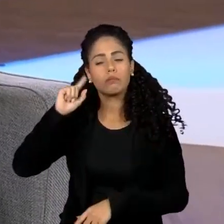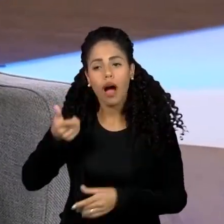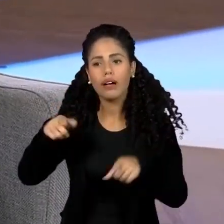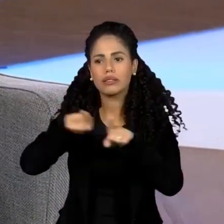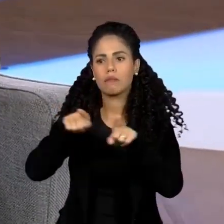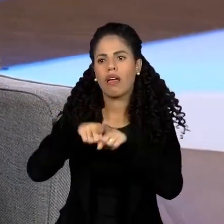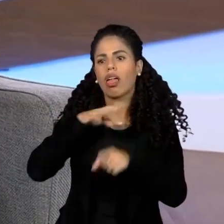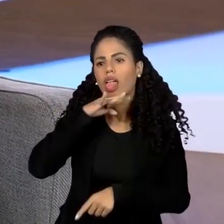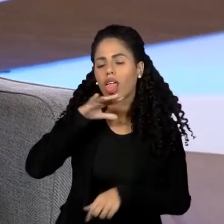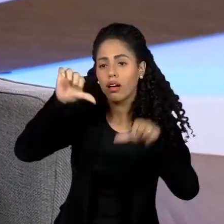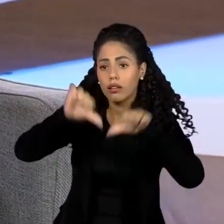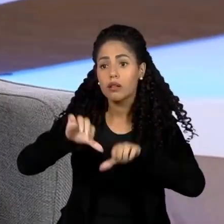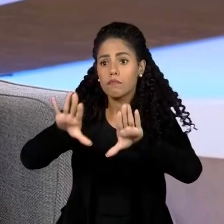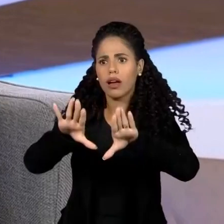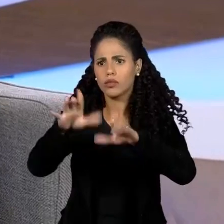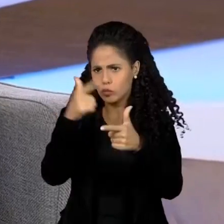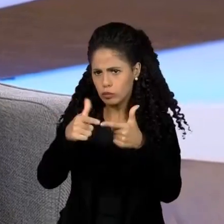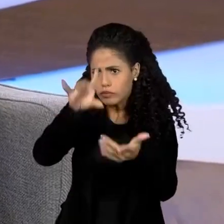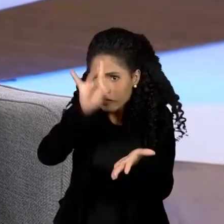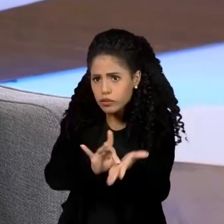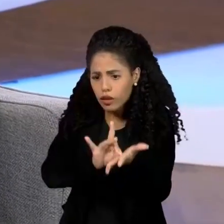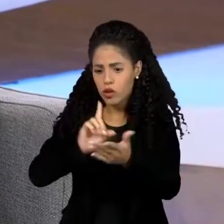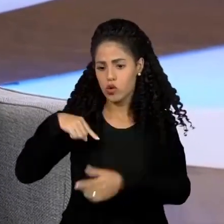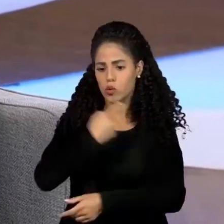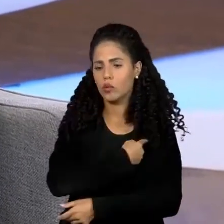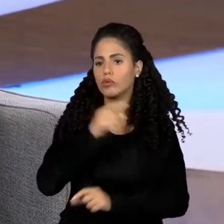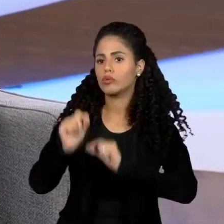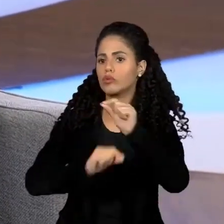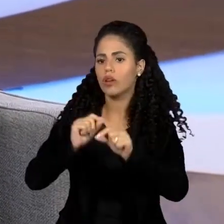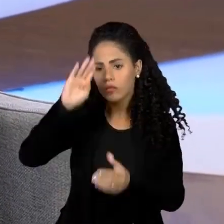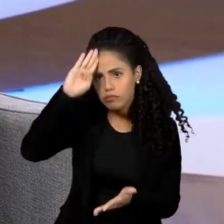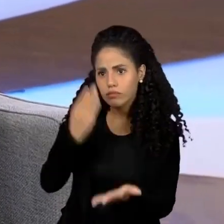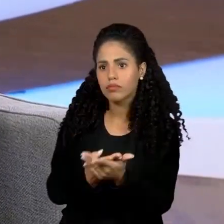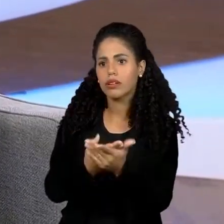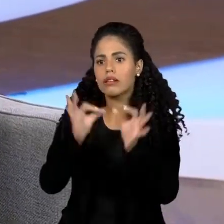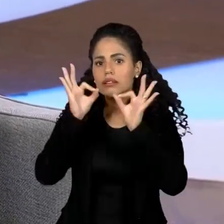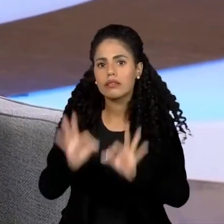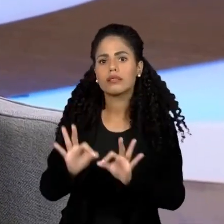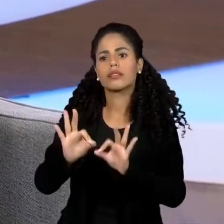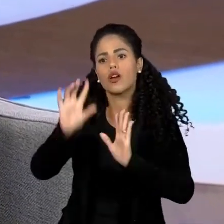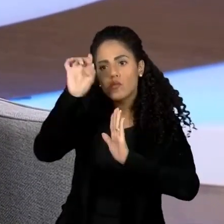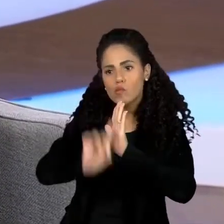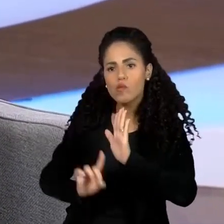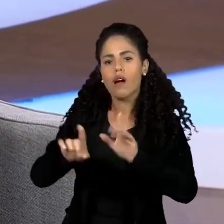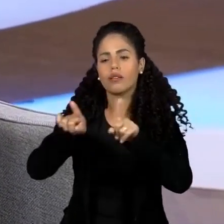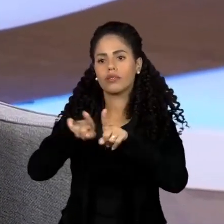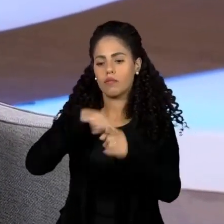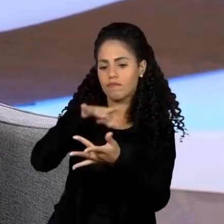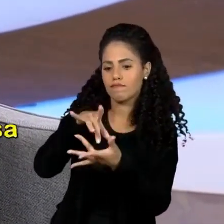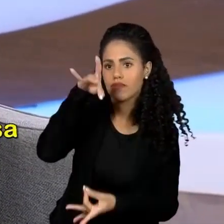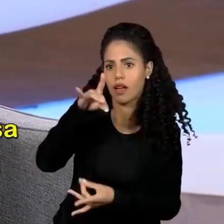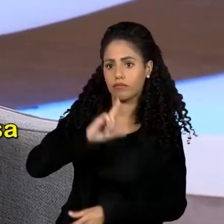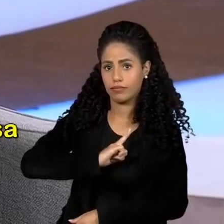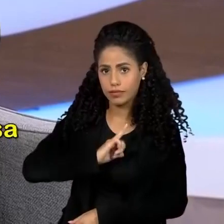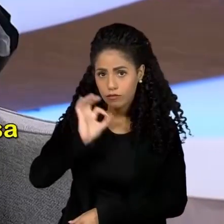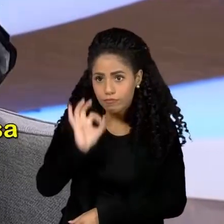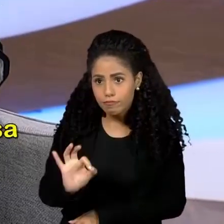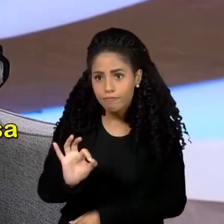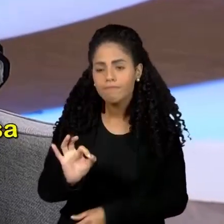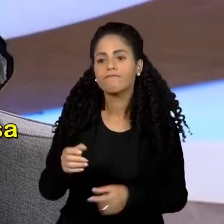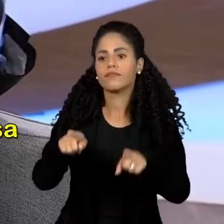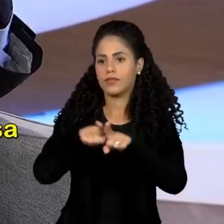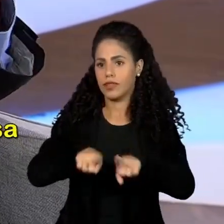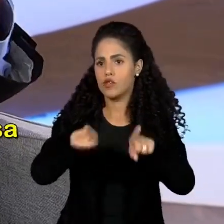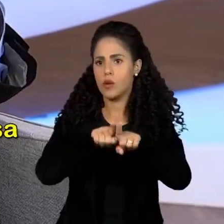the real difficulty that we who believe in rights and democracy have is that